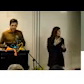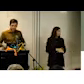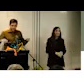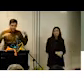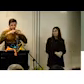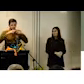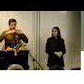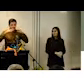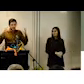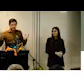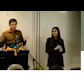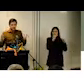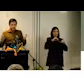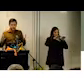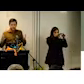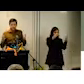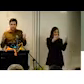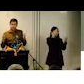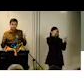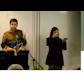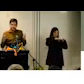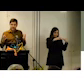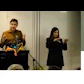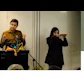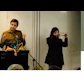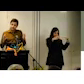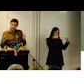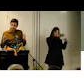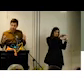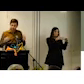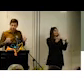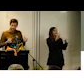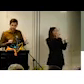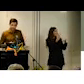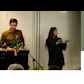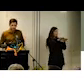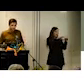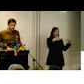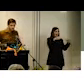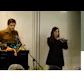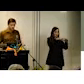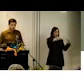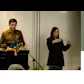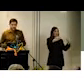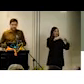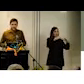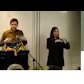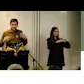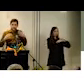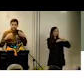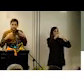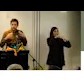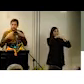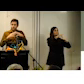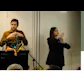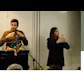And then we have this sort of outer layer of the brain, which takes up about 80% of the mass of the brain. It's called the neocortex. And